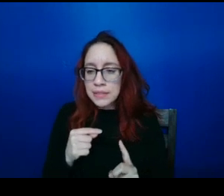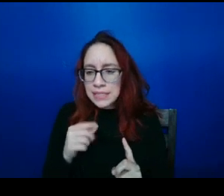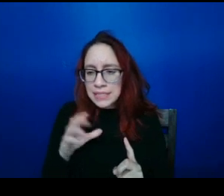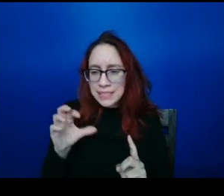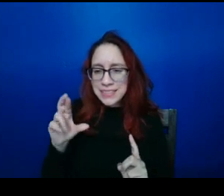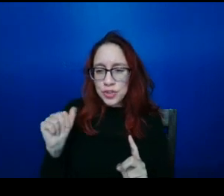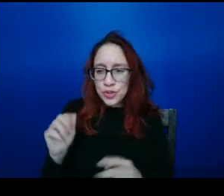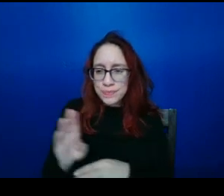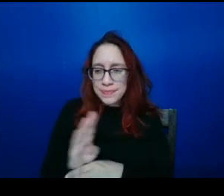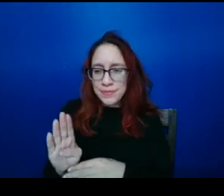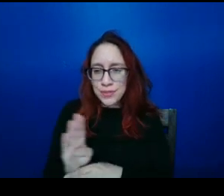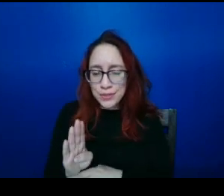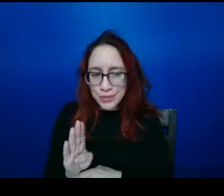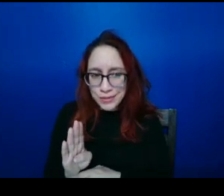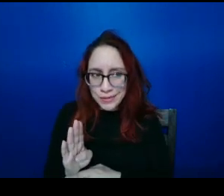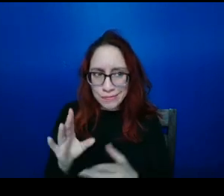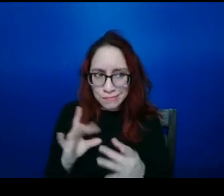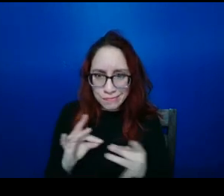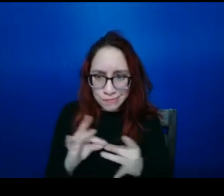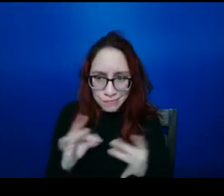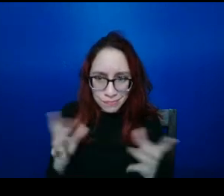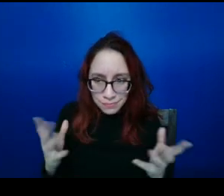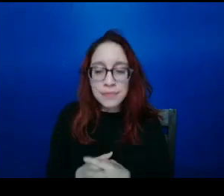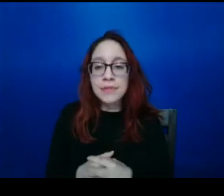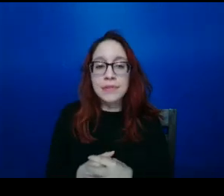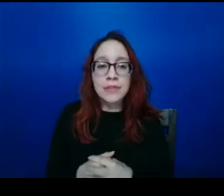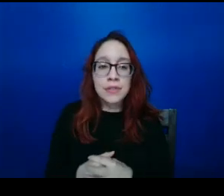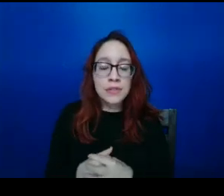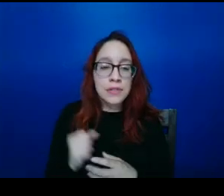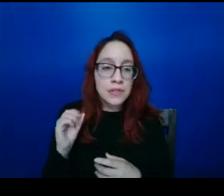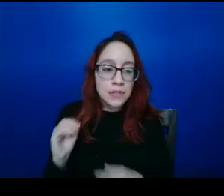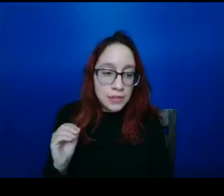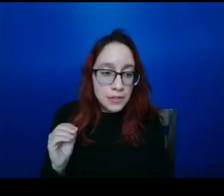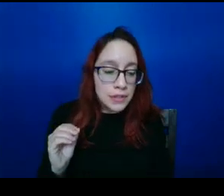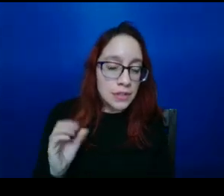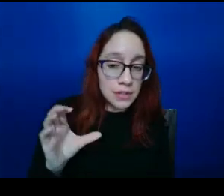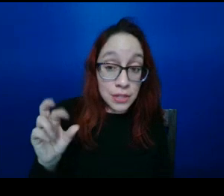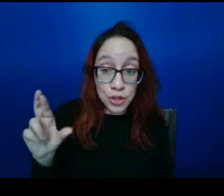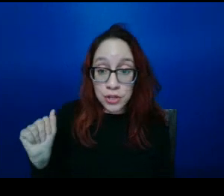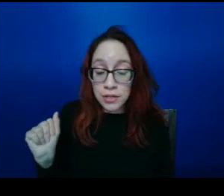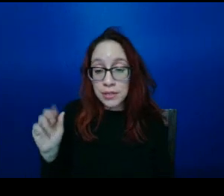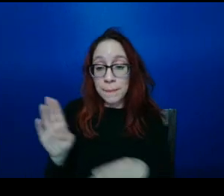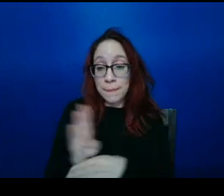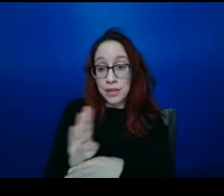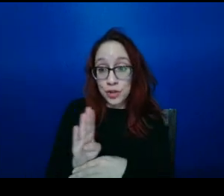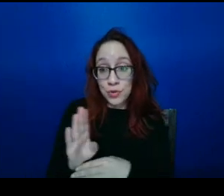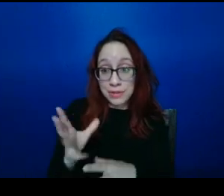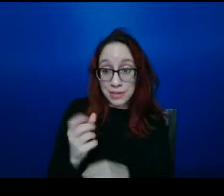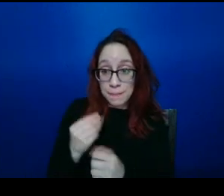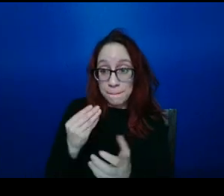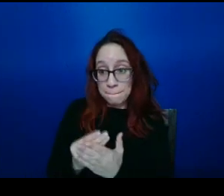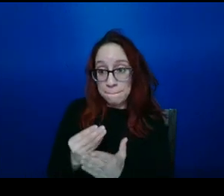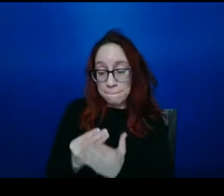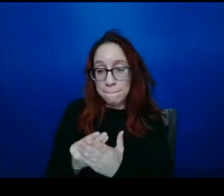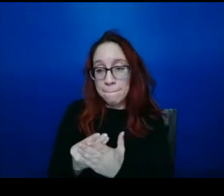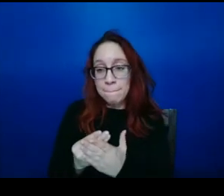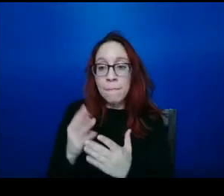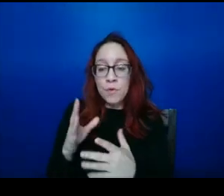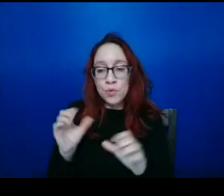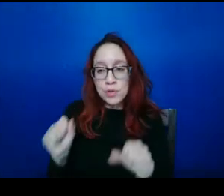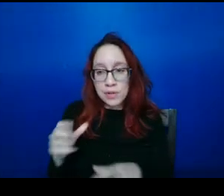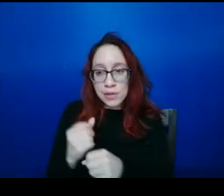CRA businesses we're talking about. So the CRA businesses that receive funding, they would be eligible